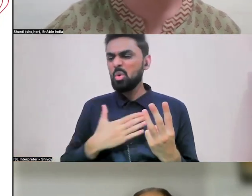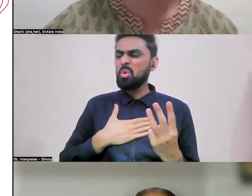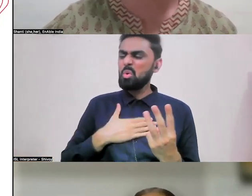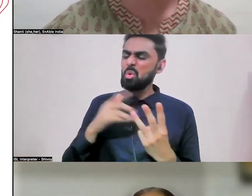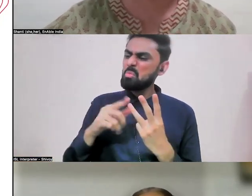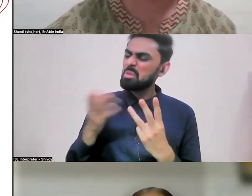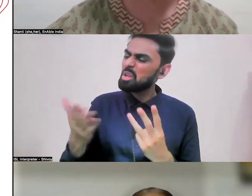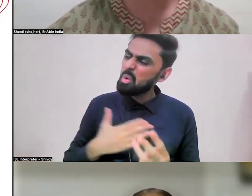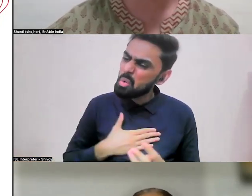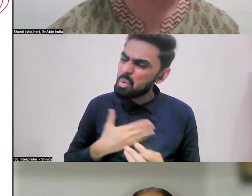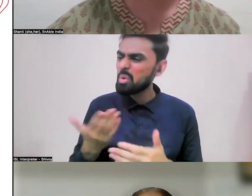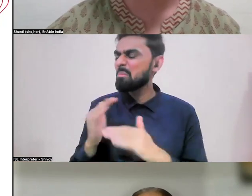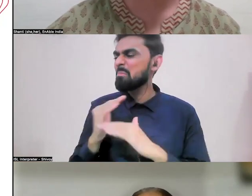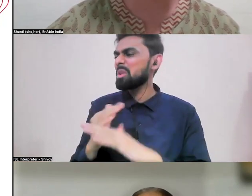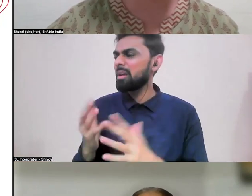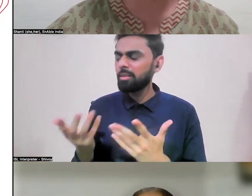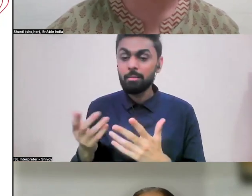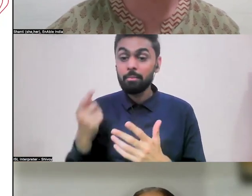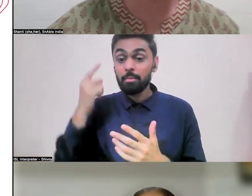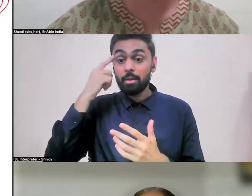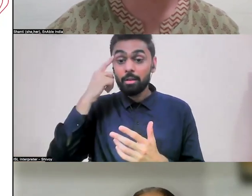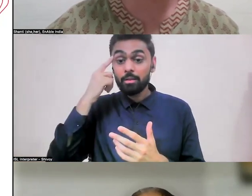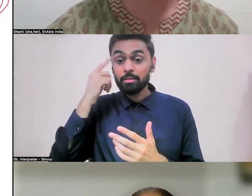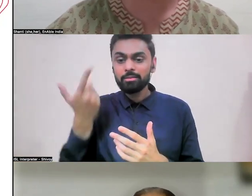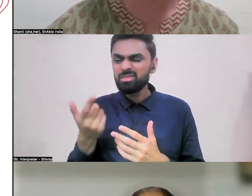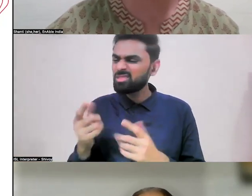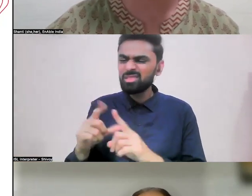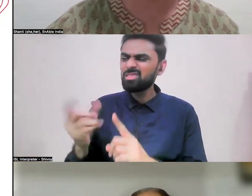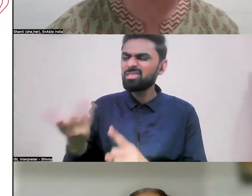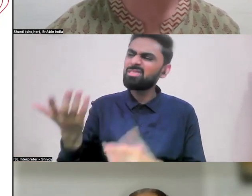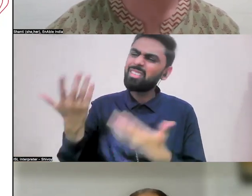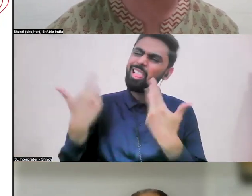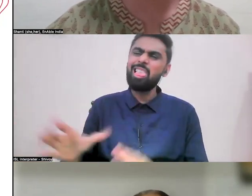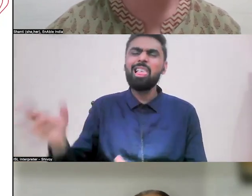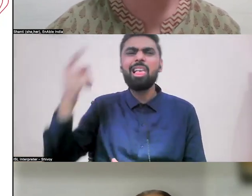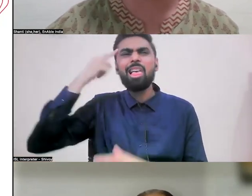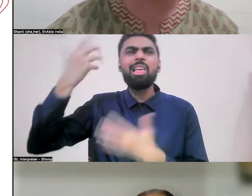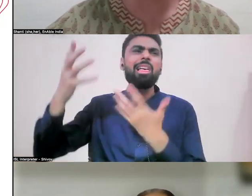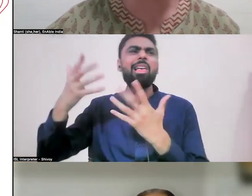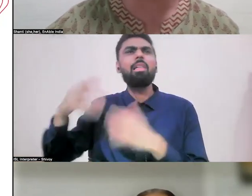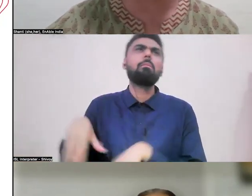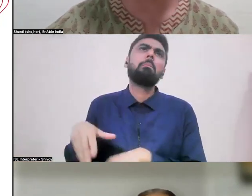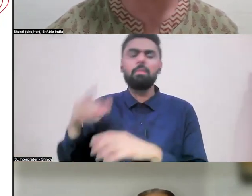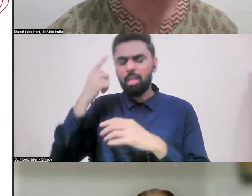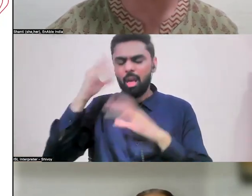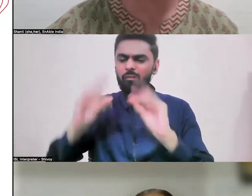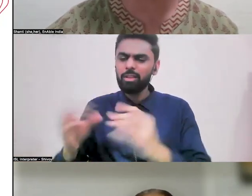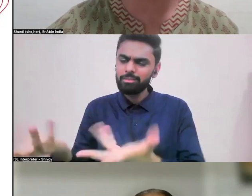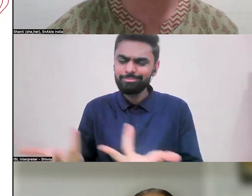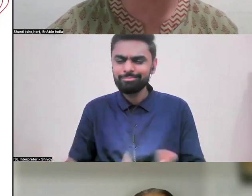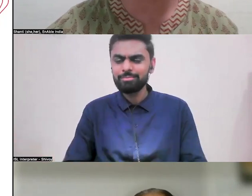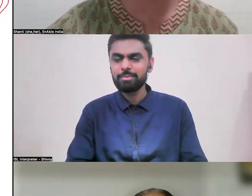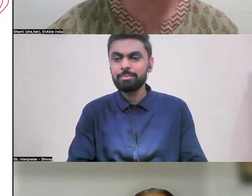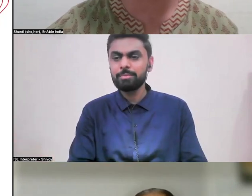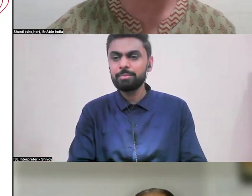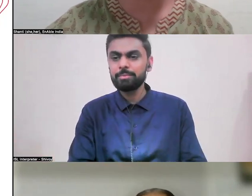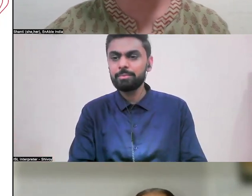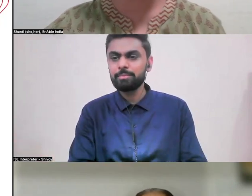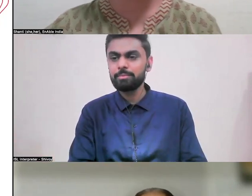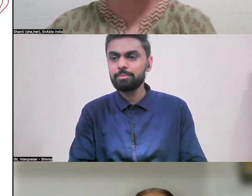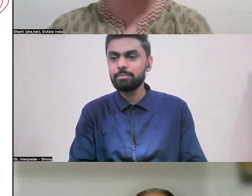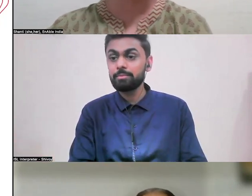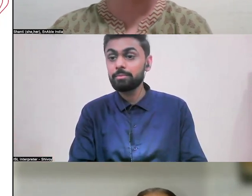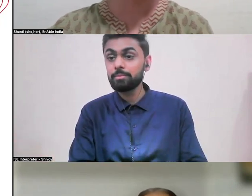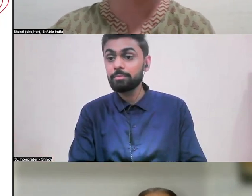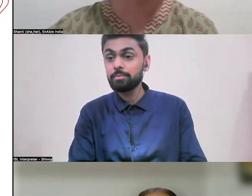how you can protect the child, but you don't want to really do anything because you think anyway the person is not capable. And if you see, what it has led to is